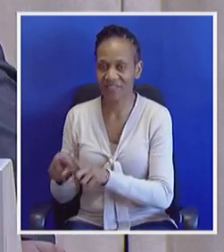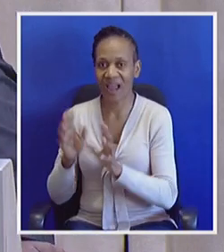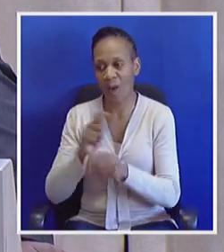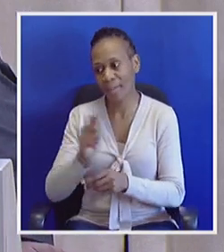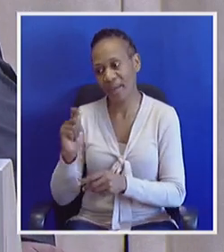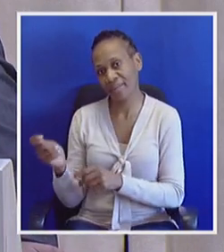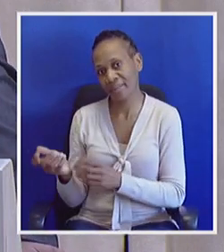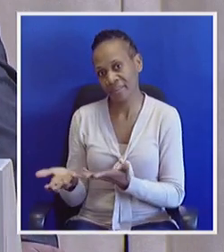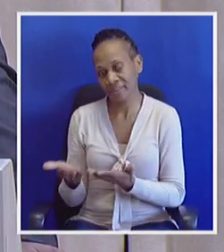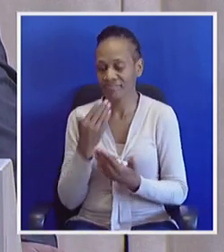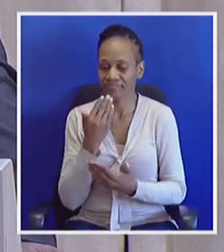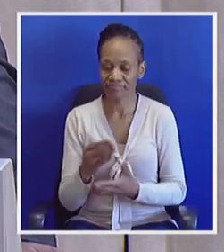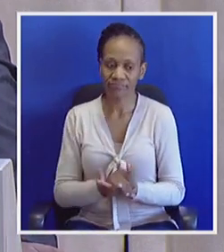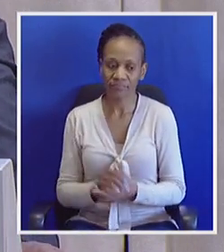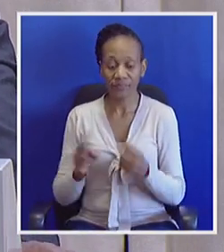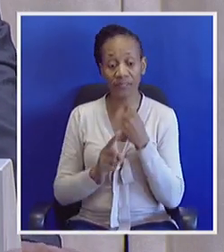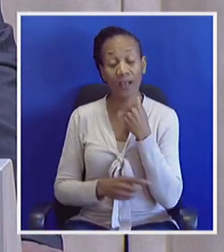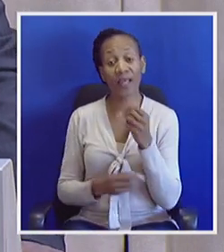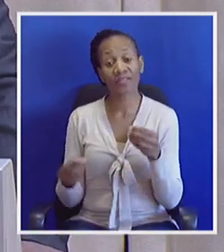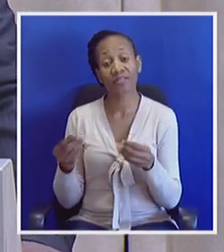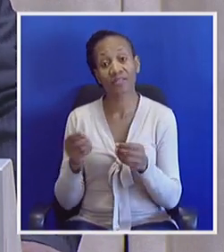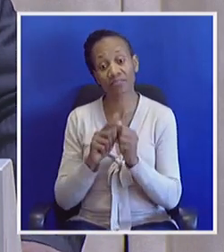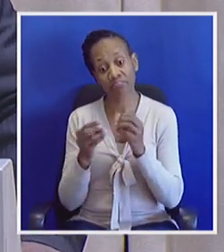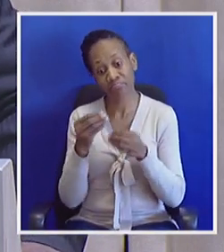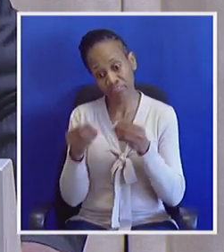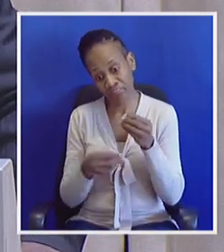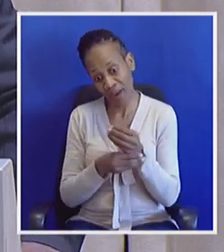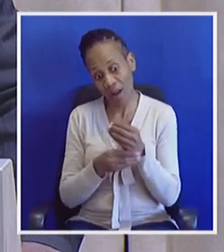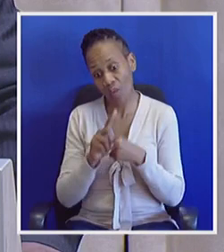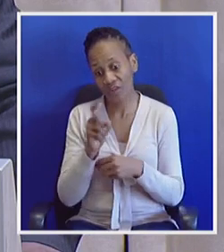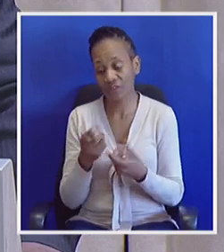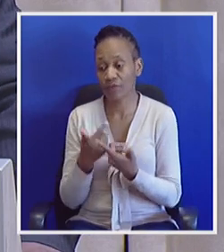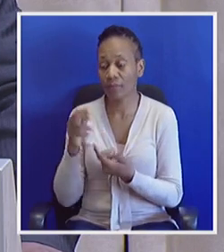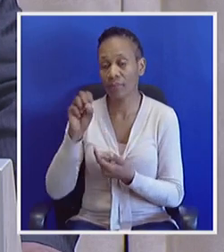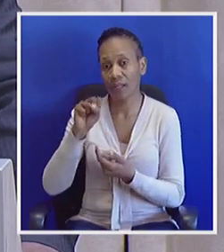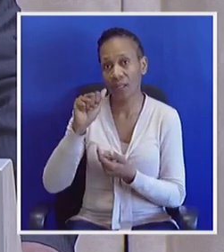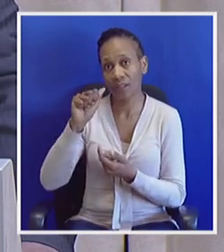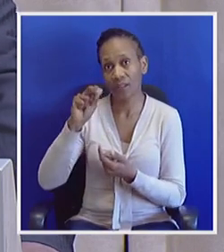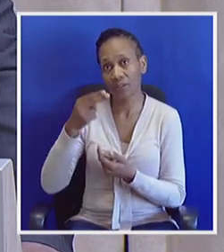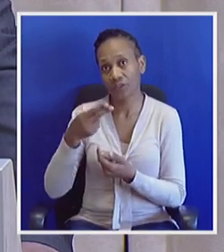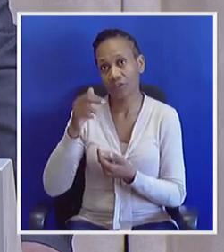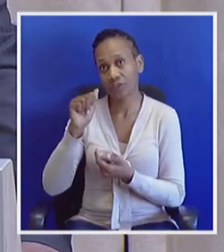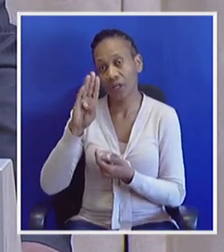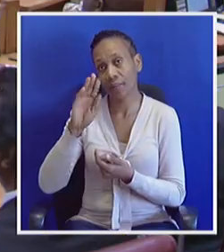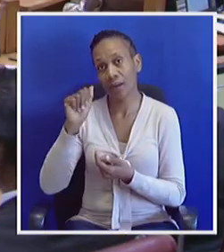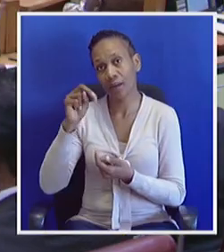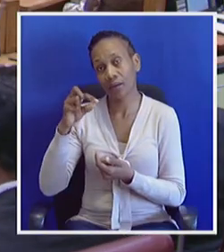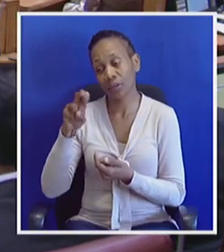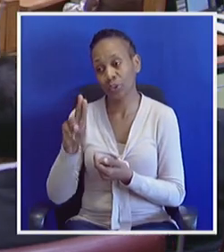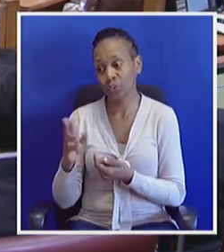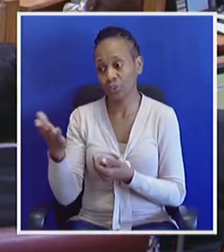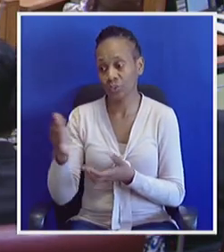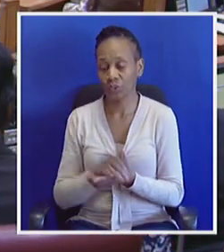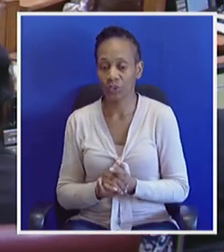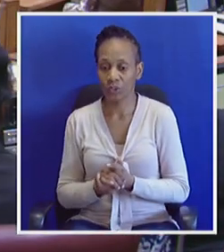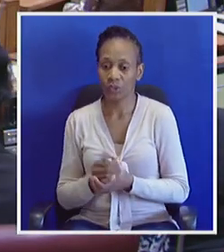Deputy President. The last supplementary goes to the Honorable Shabangu.